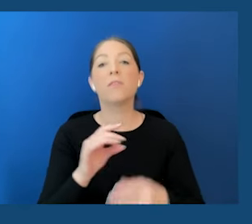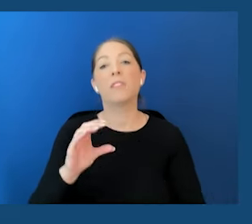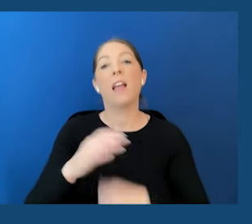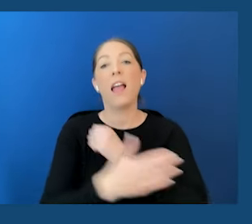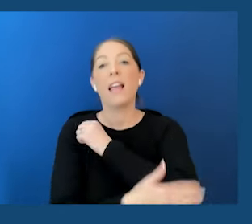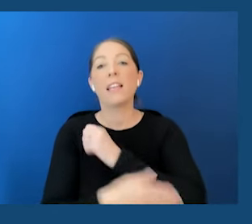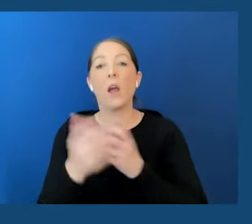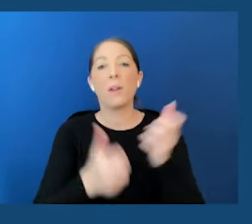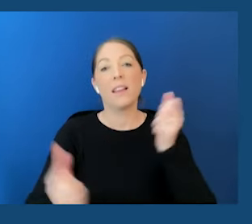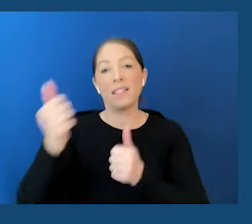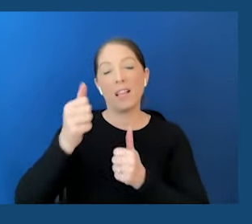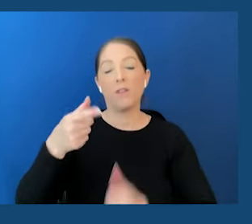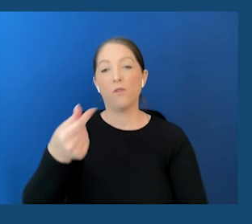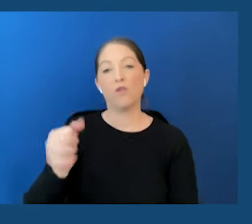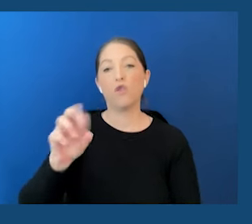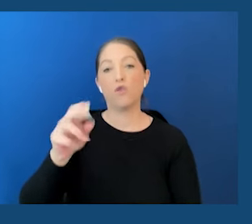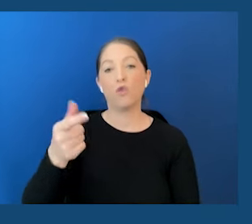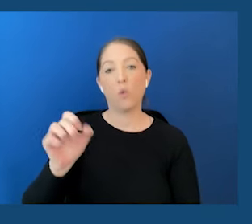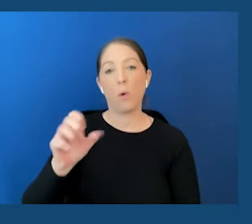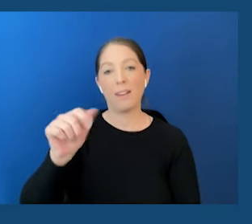Latimer.